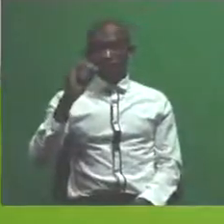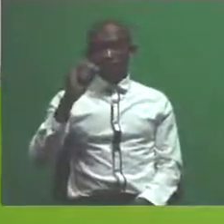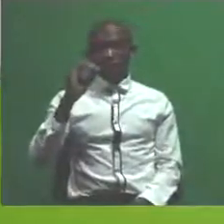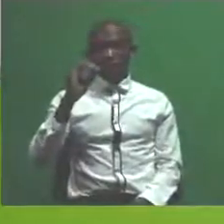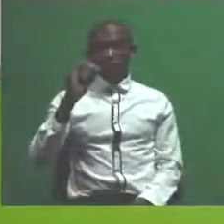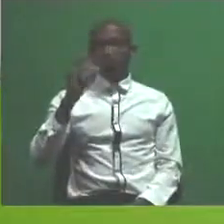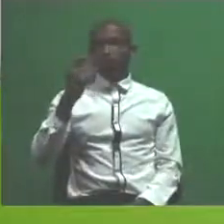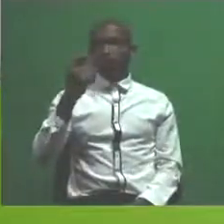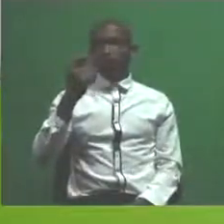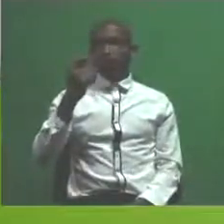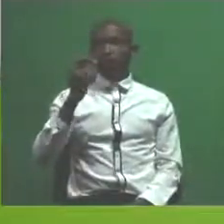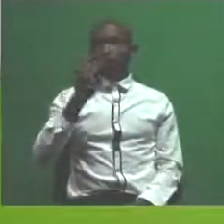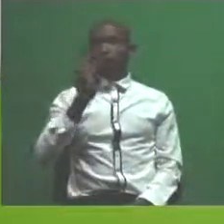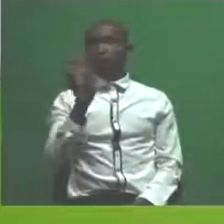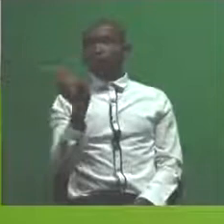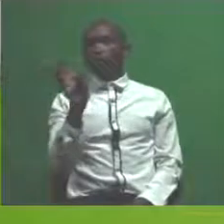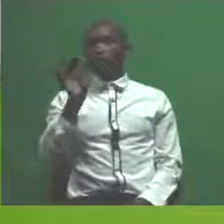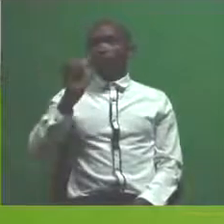exothermic